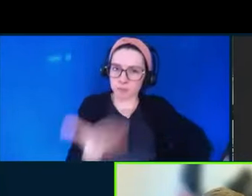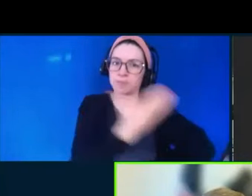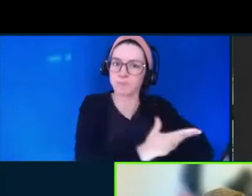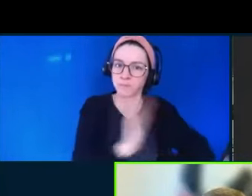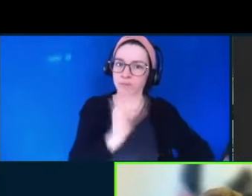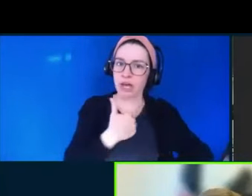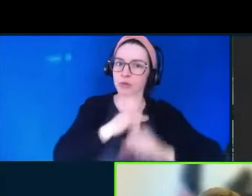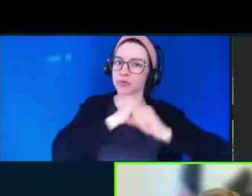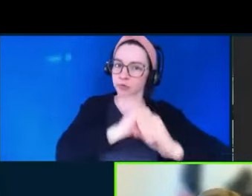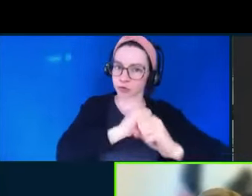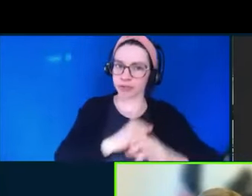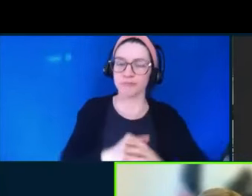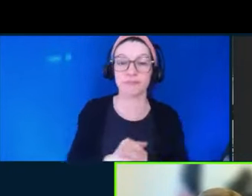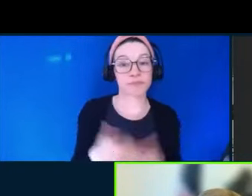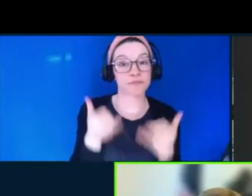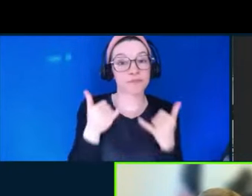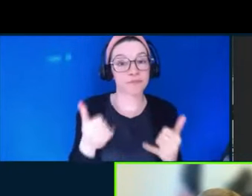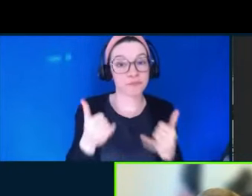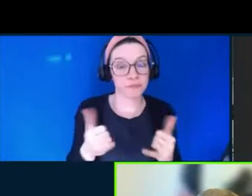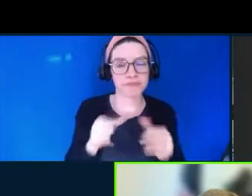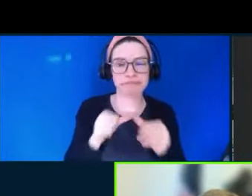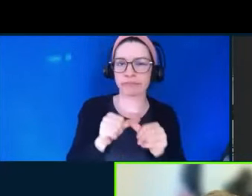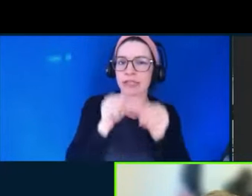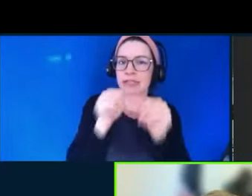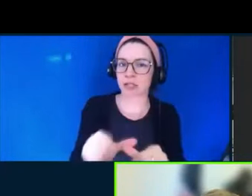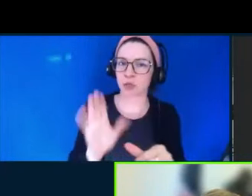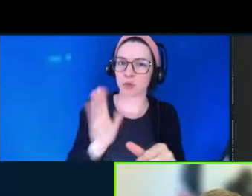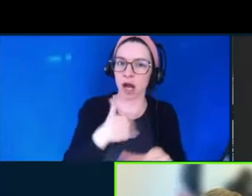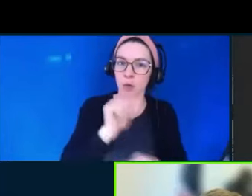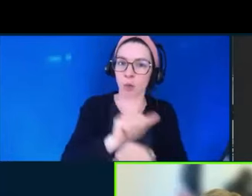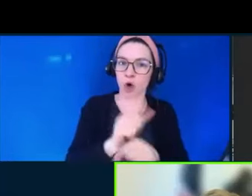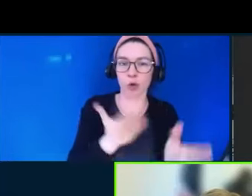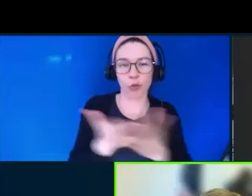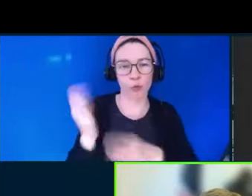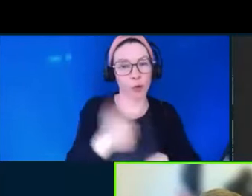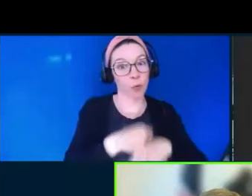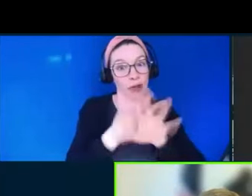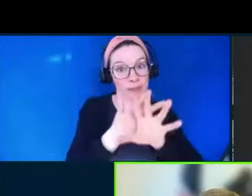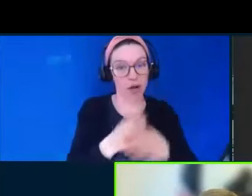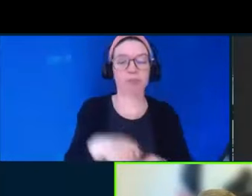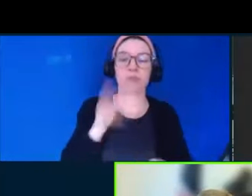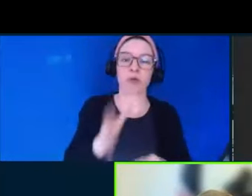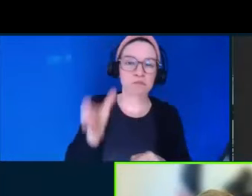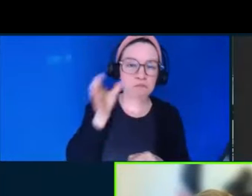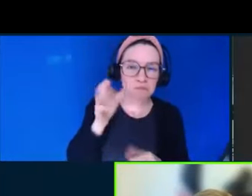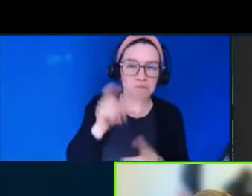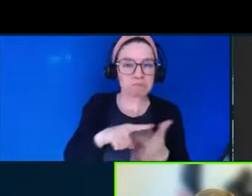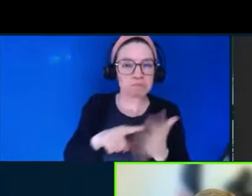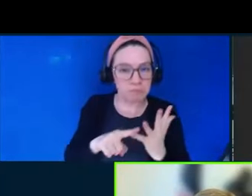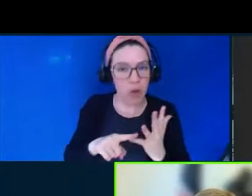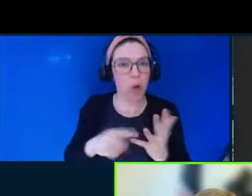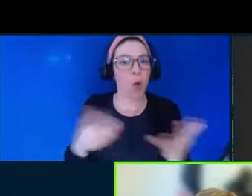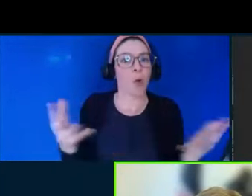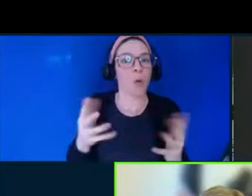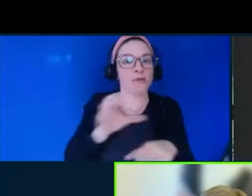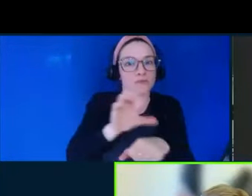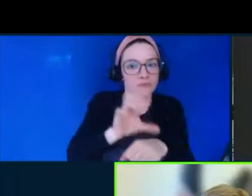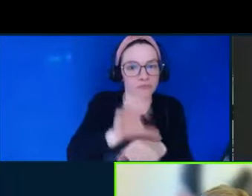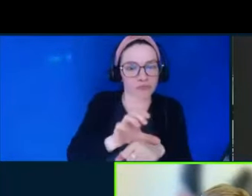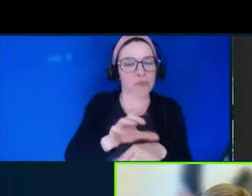well. So today we're continuing this work through our webinar. You'll hear about steps that houses of worship and other